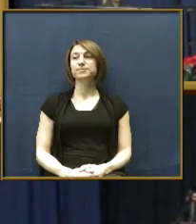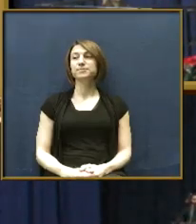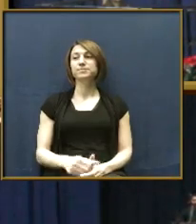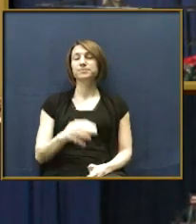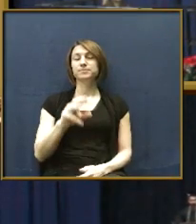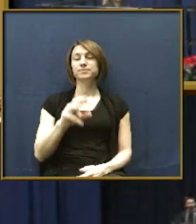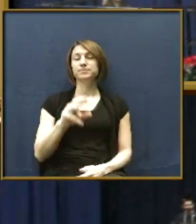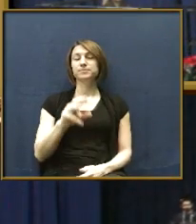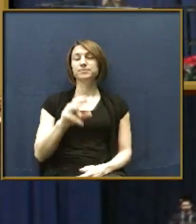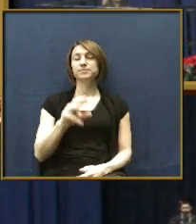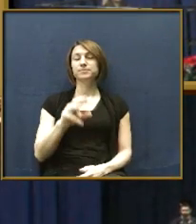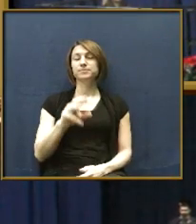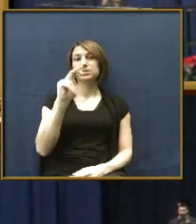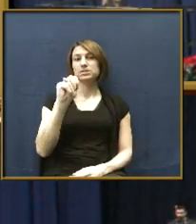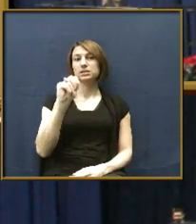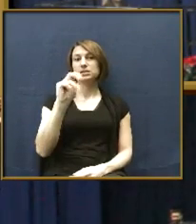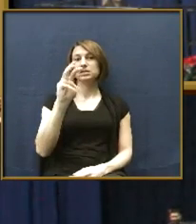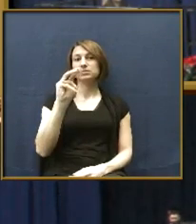Madison Martin.